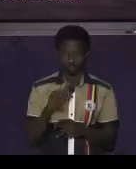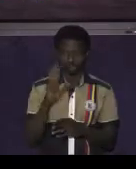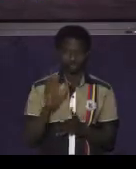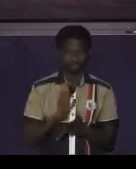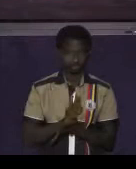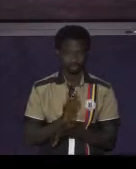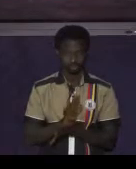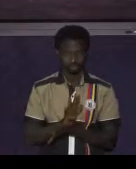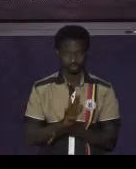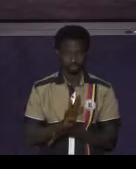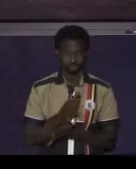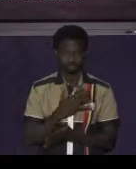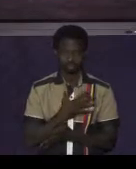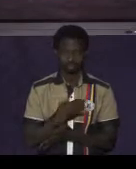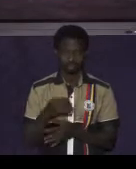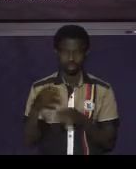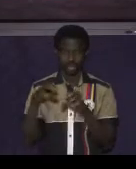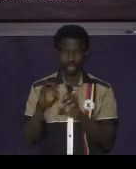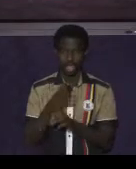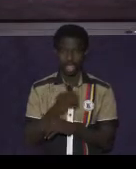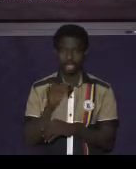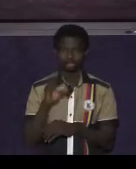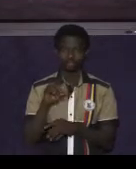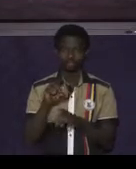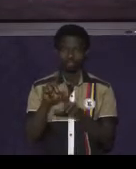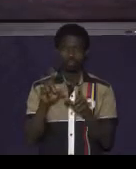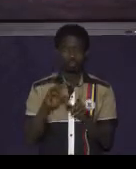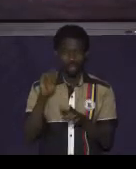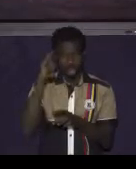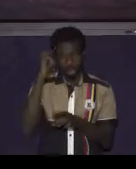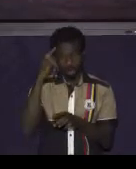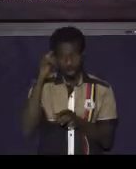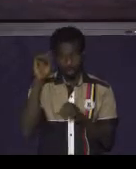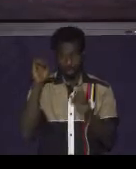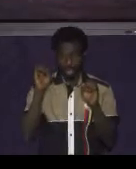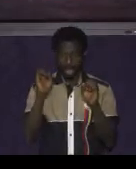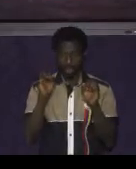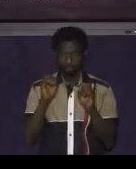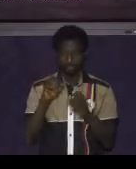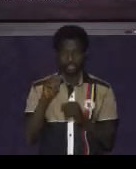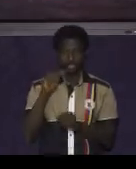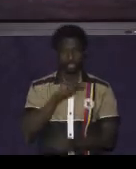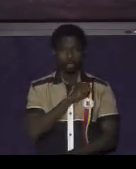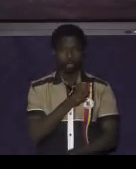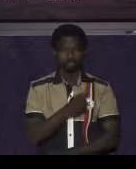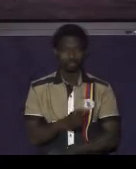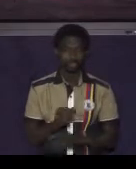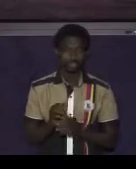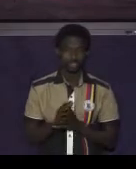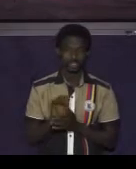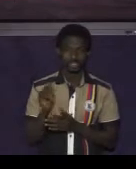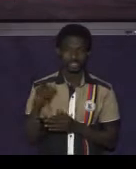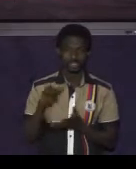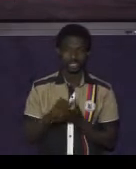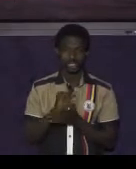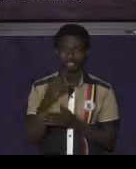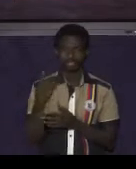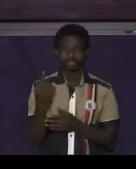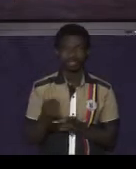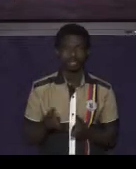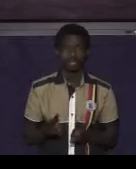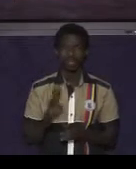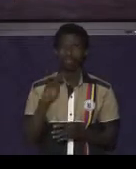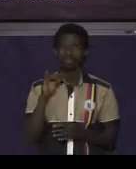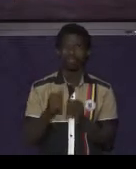your school, your class, and your local government education authority. Yes, that is the only way